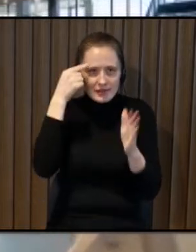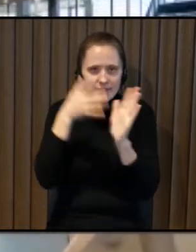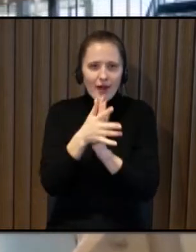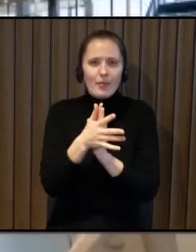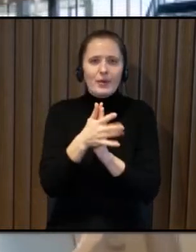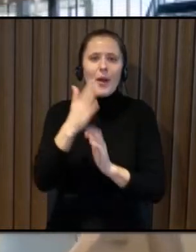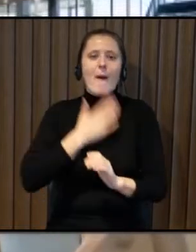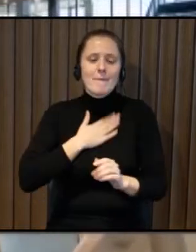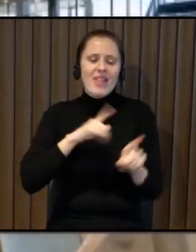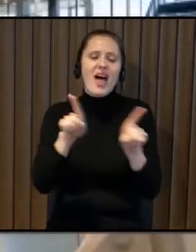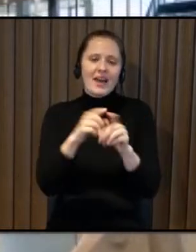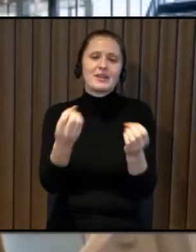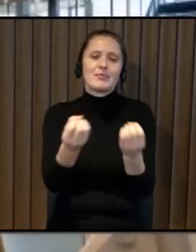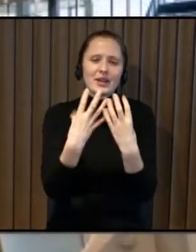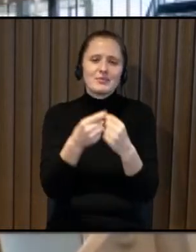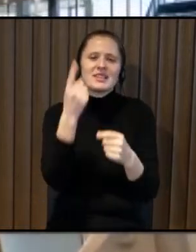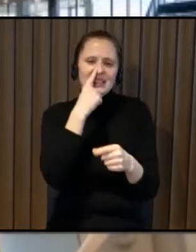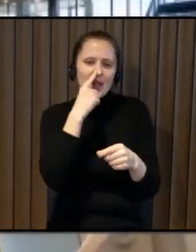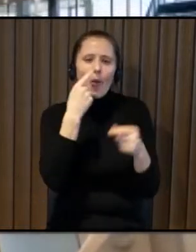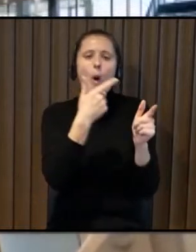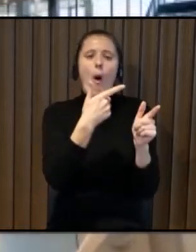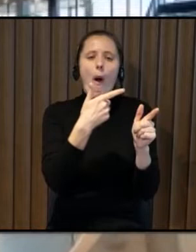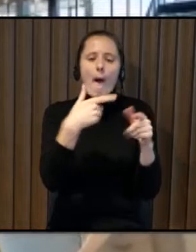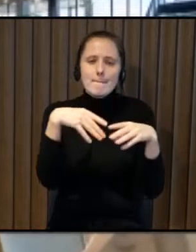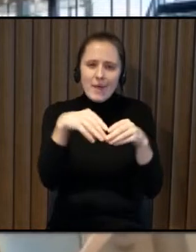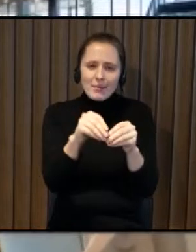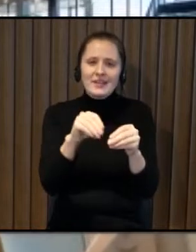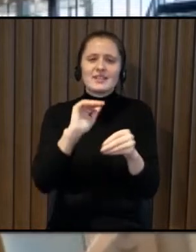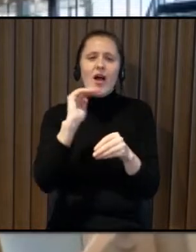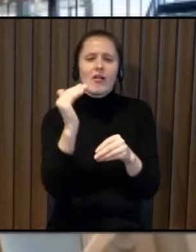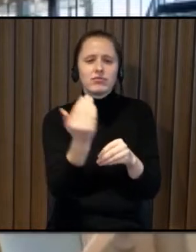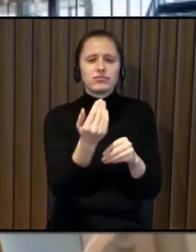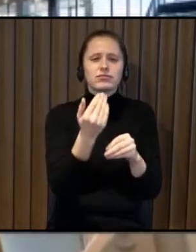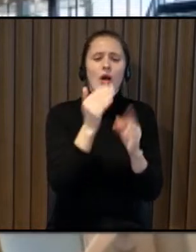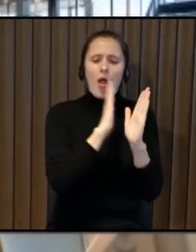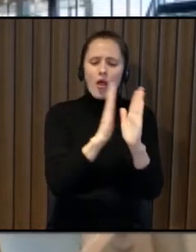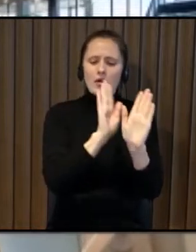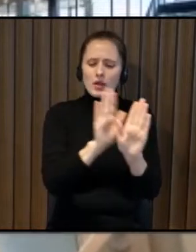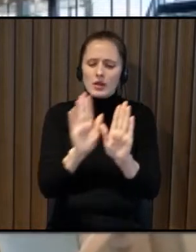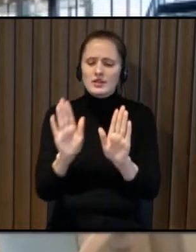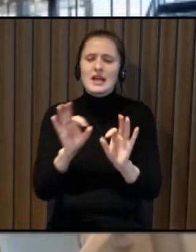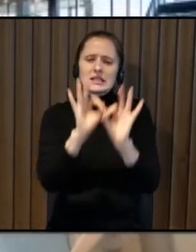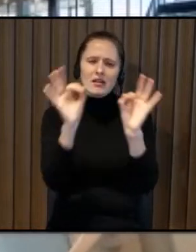pre-COVID. And I was explained later on when